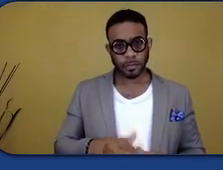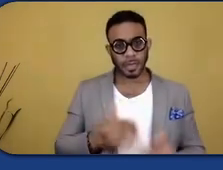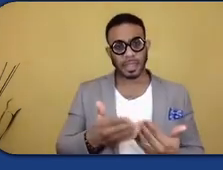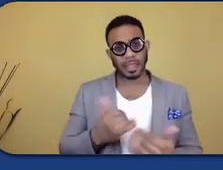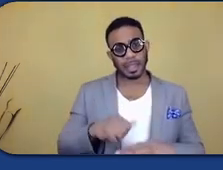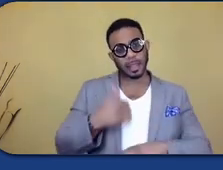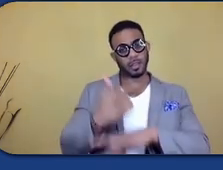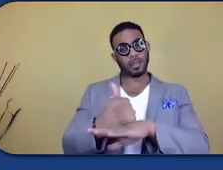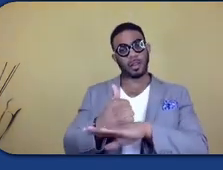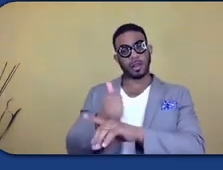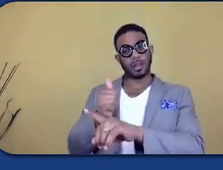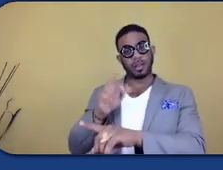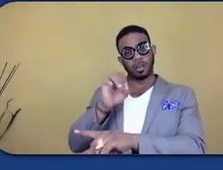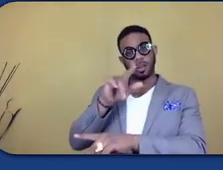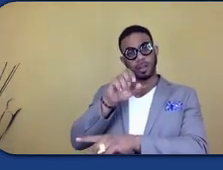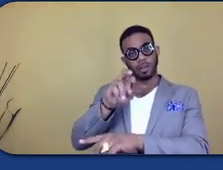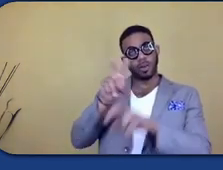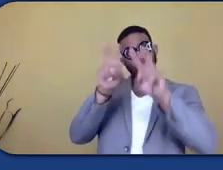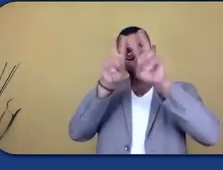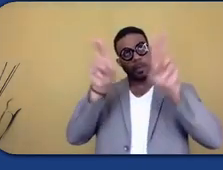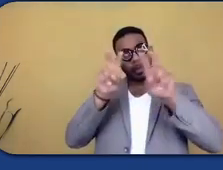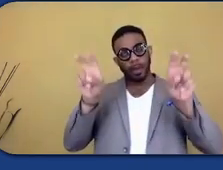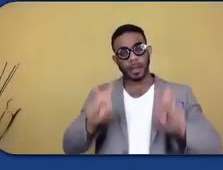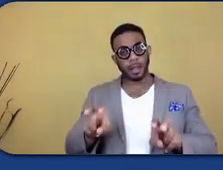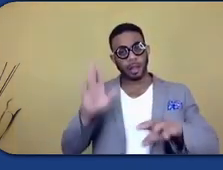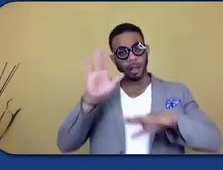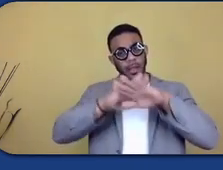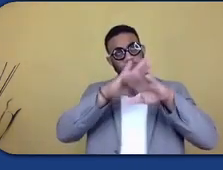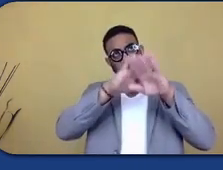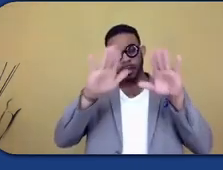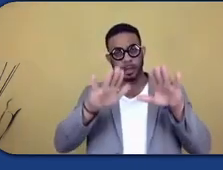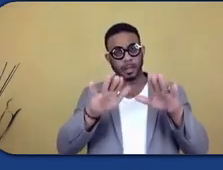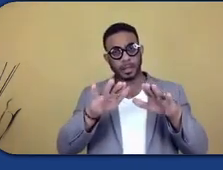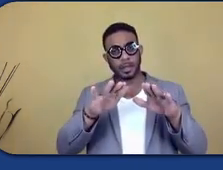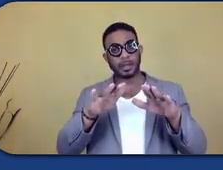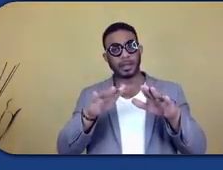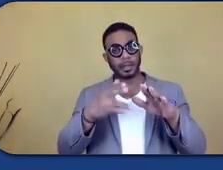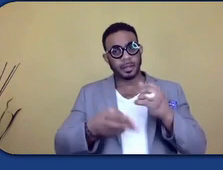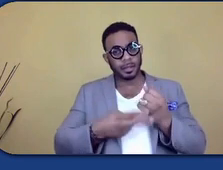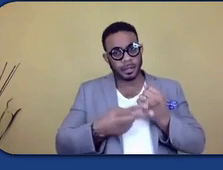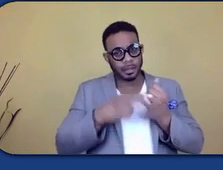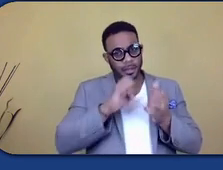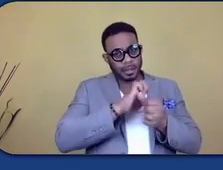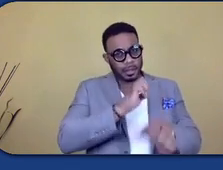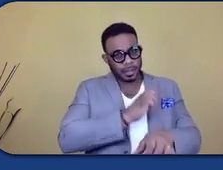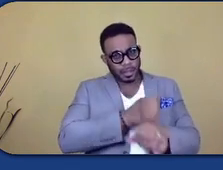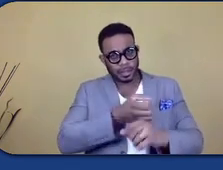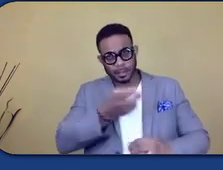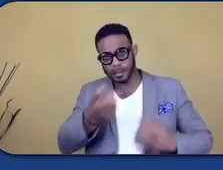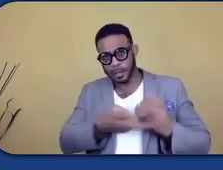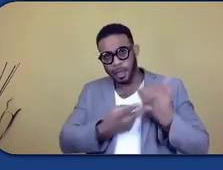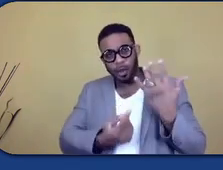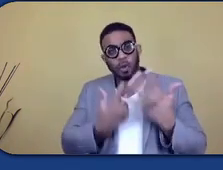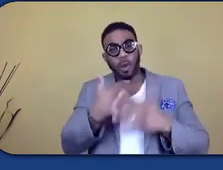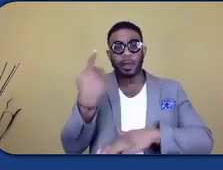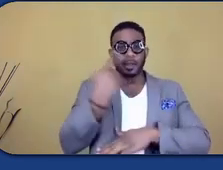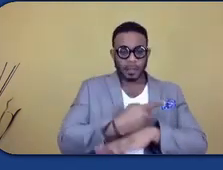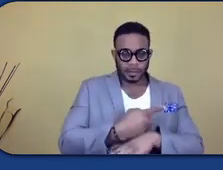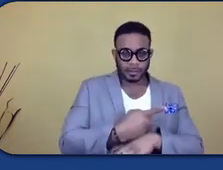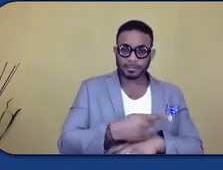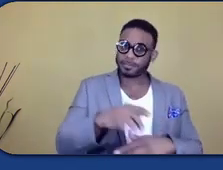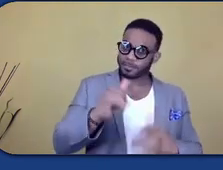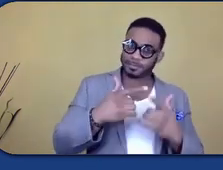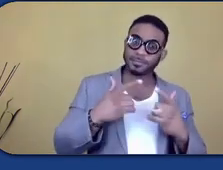and we can easily install solar panels on top of it that it can easily gain an energy from throughout the